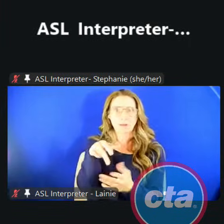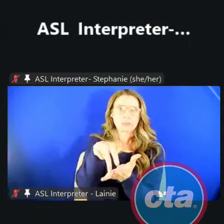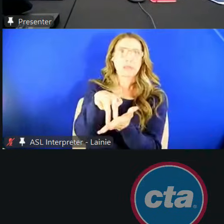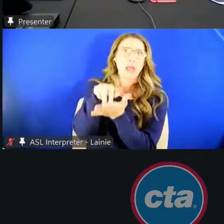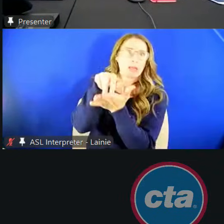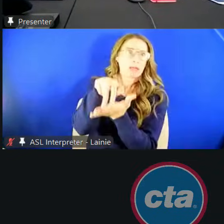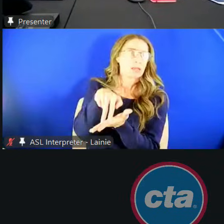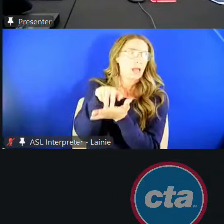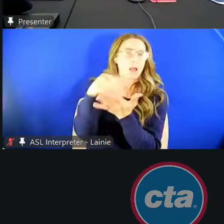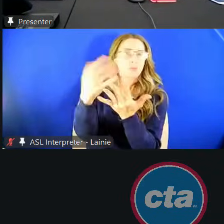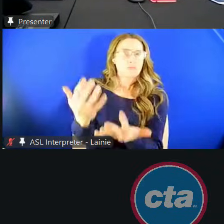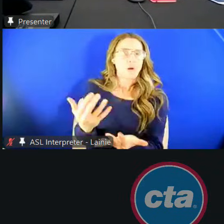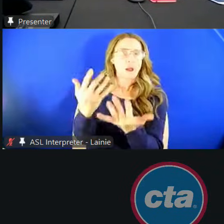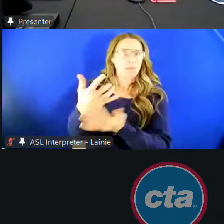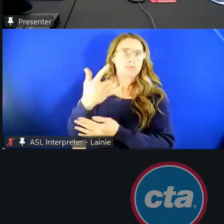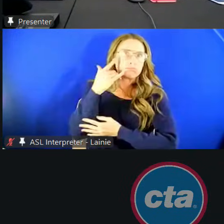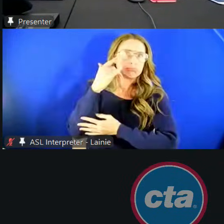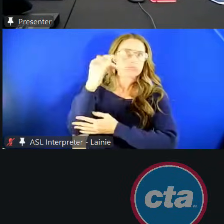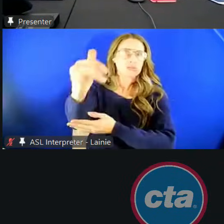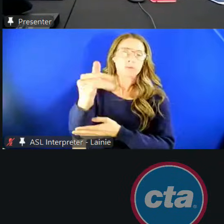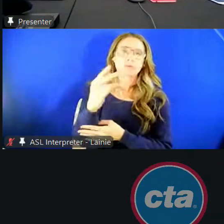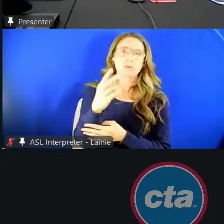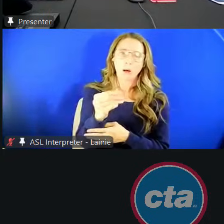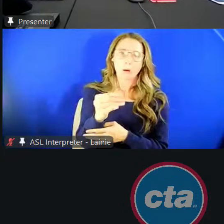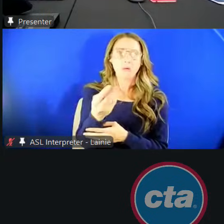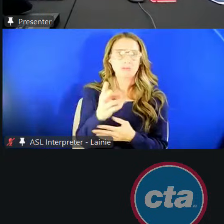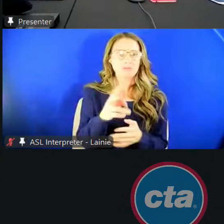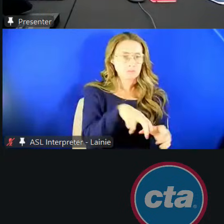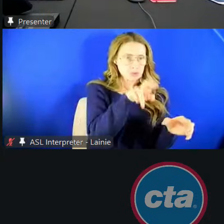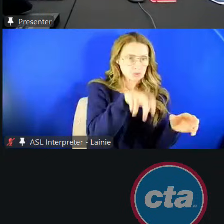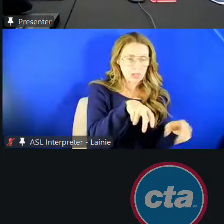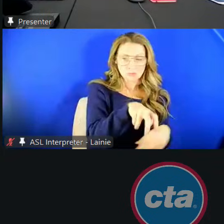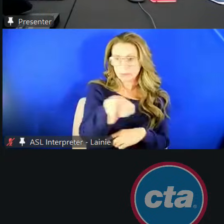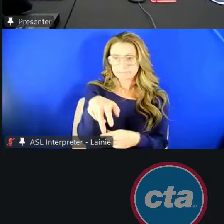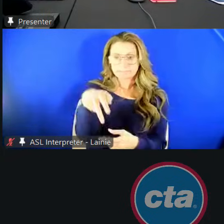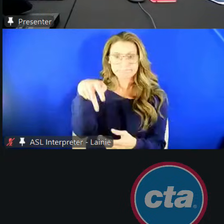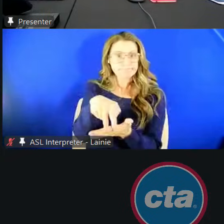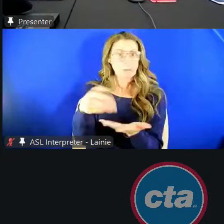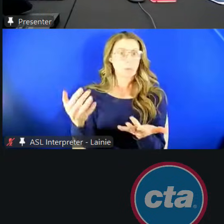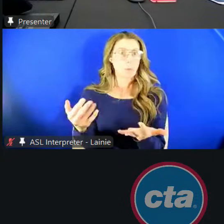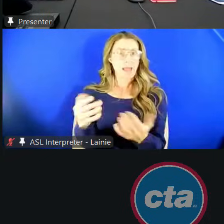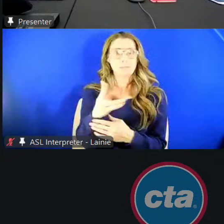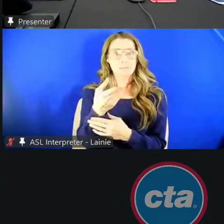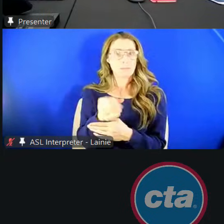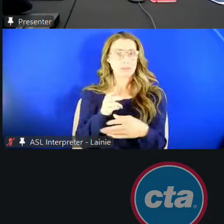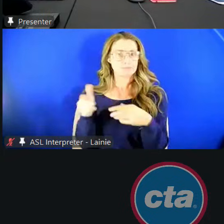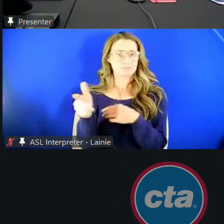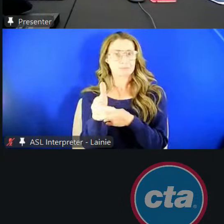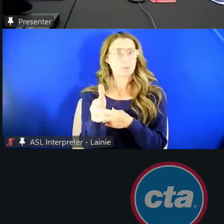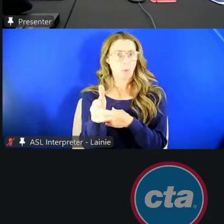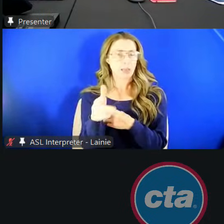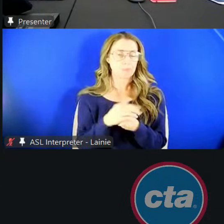for, a long amount of time. So this was rolled out,